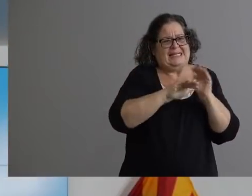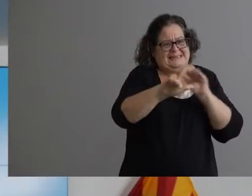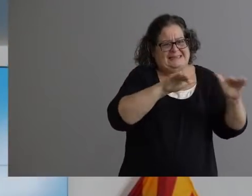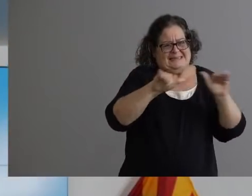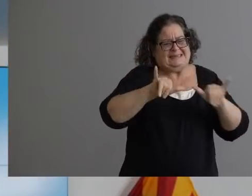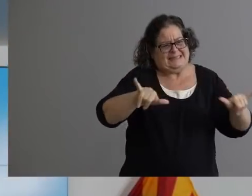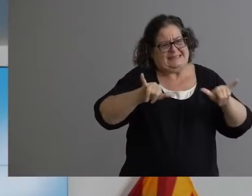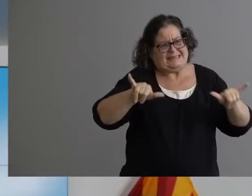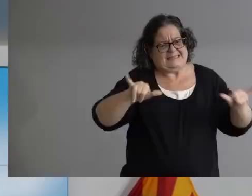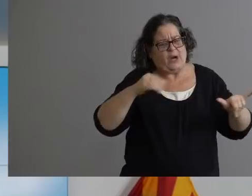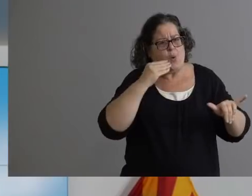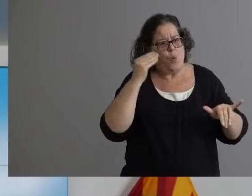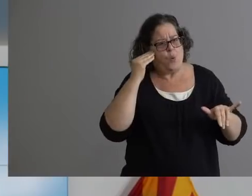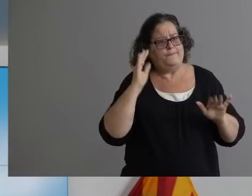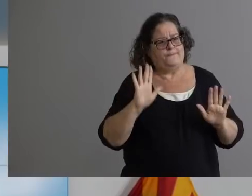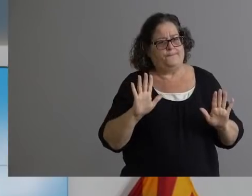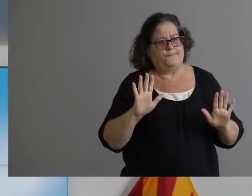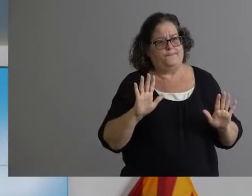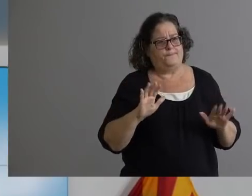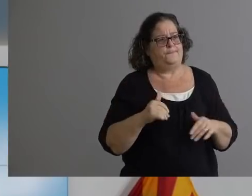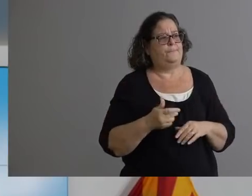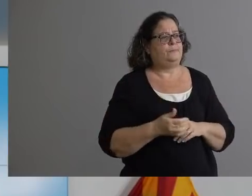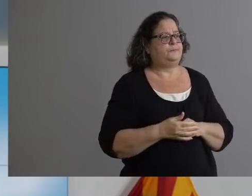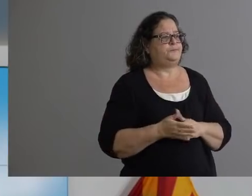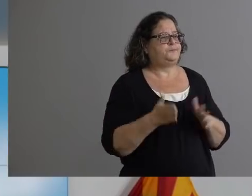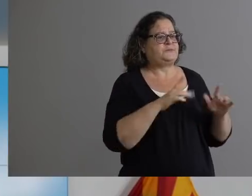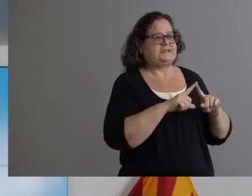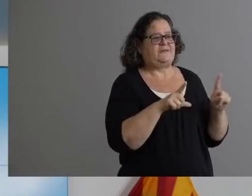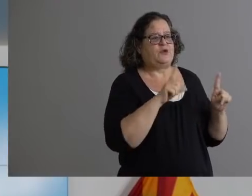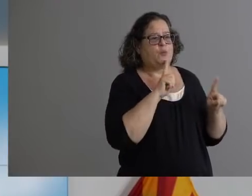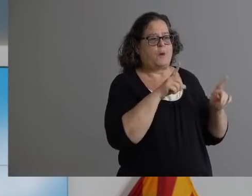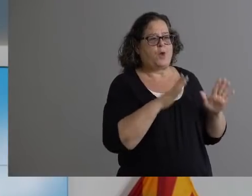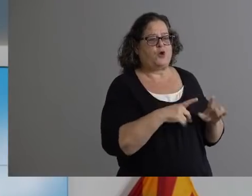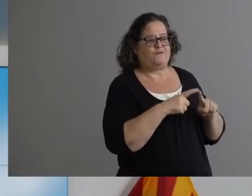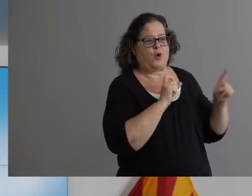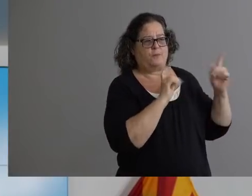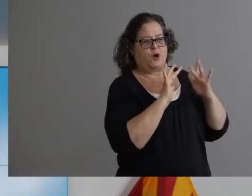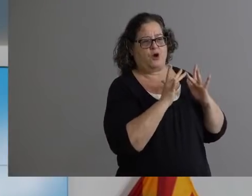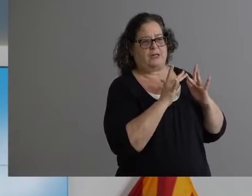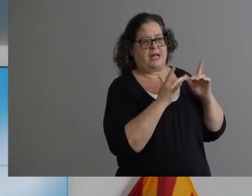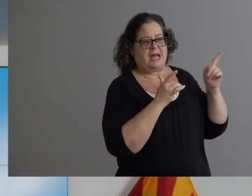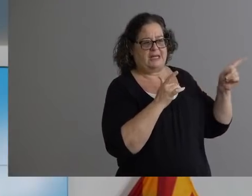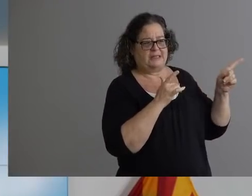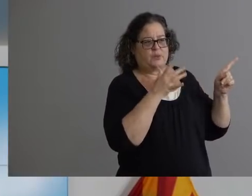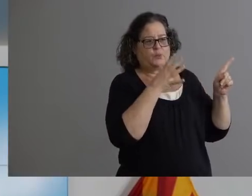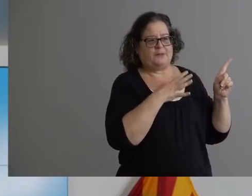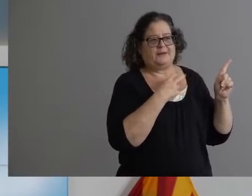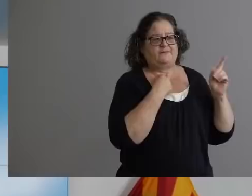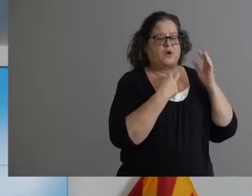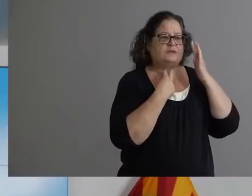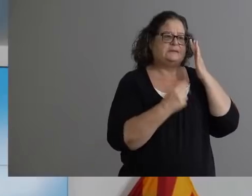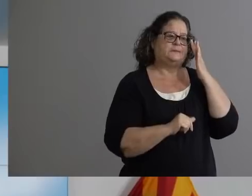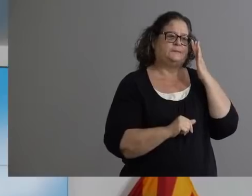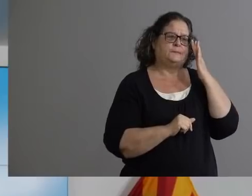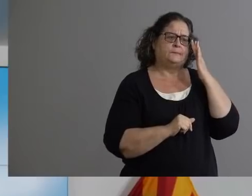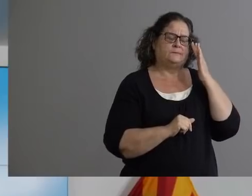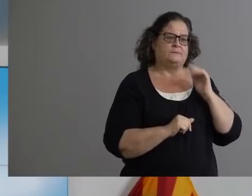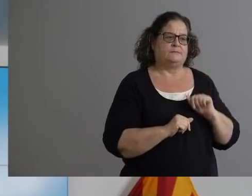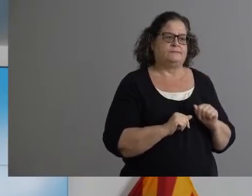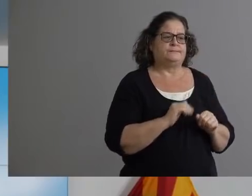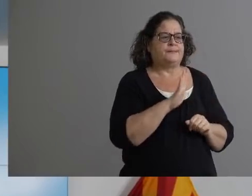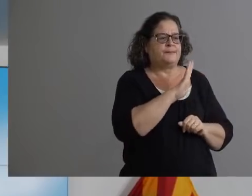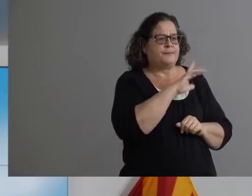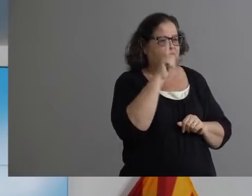from KJCZ. Kate, go ahead. Hi there. Governor, you started by mentioning that more than